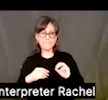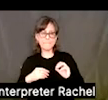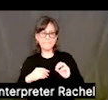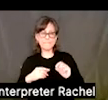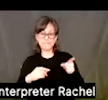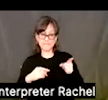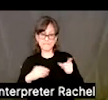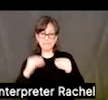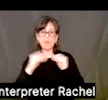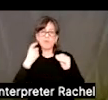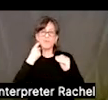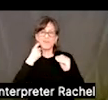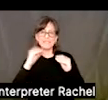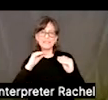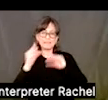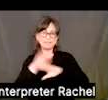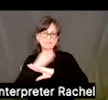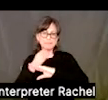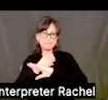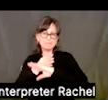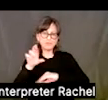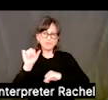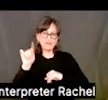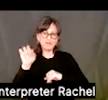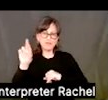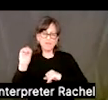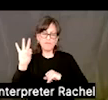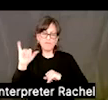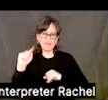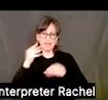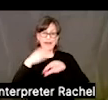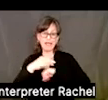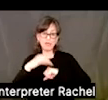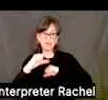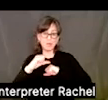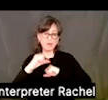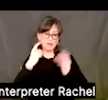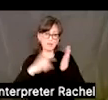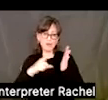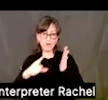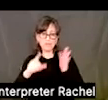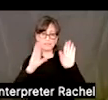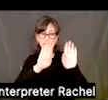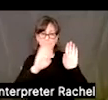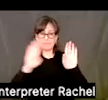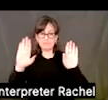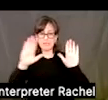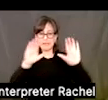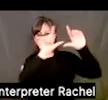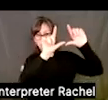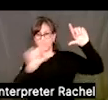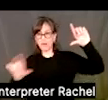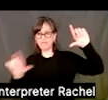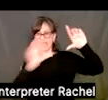This was a more recent retrofit. So this was probably done after the earthquake. And you can see how the plate washers go down at an angle. That's the